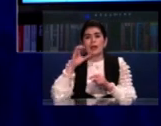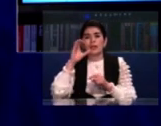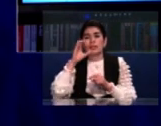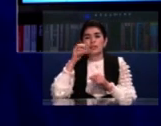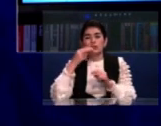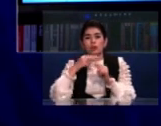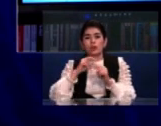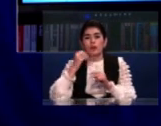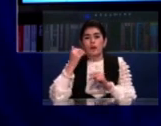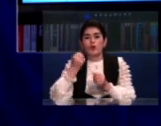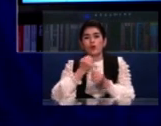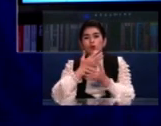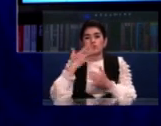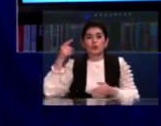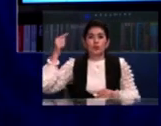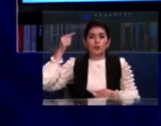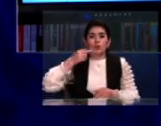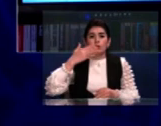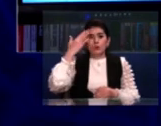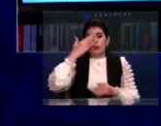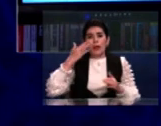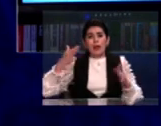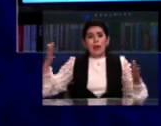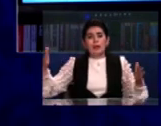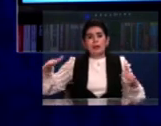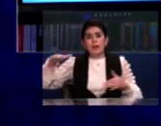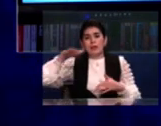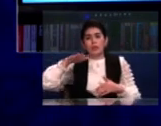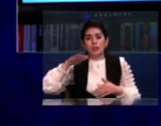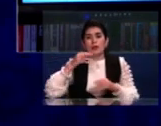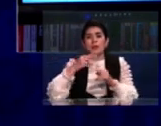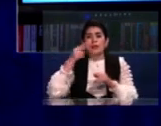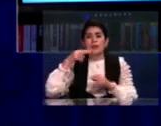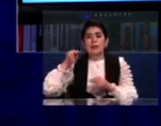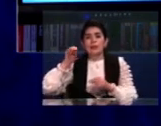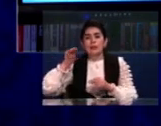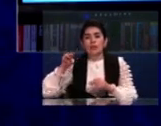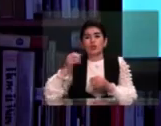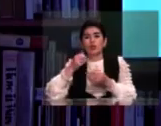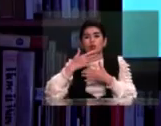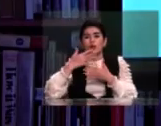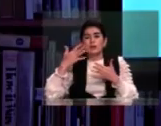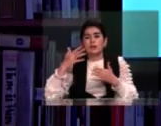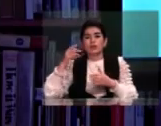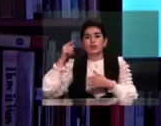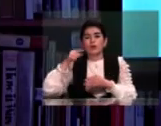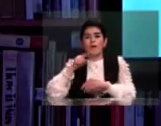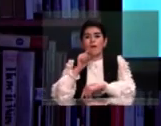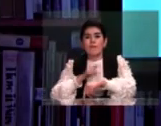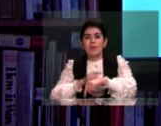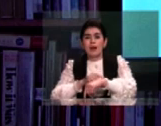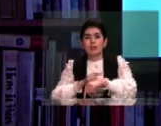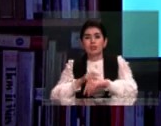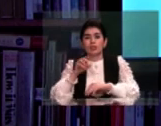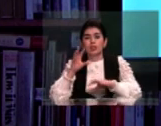bu yorug'lik tushayotgan yuza kattaligi, delta t esa yorug'likni tushish vaqti